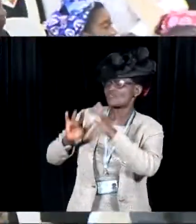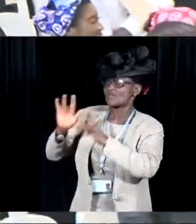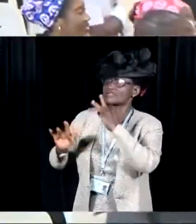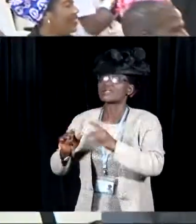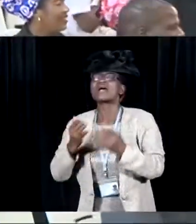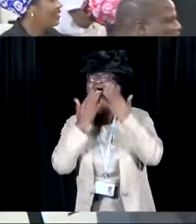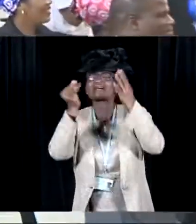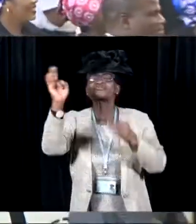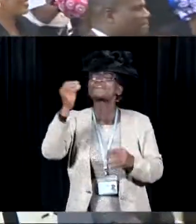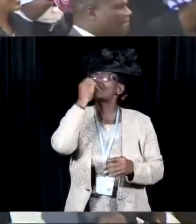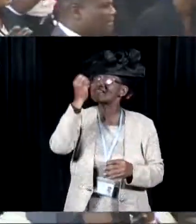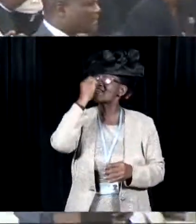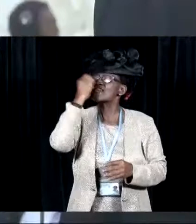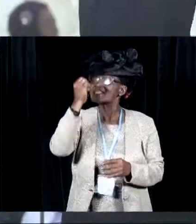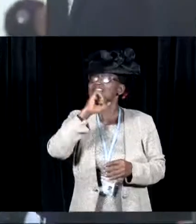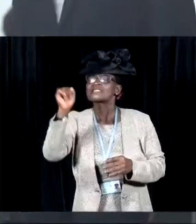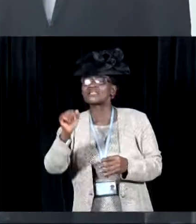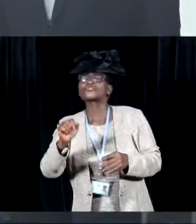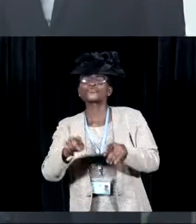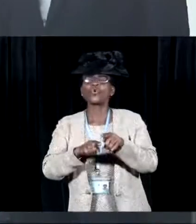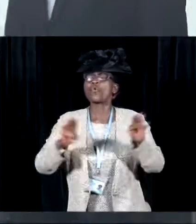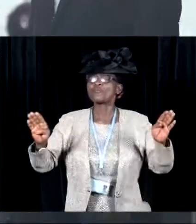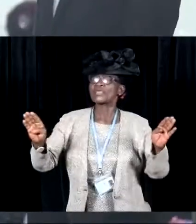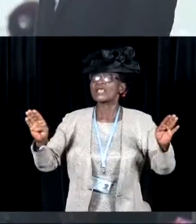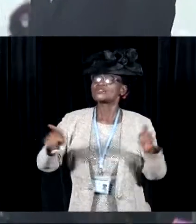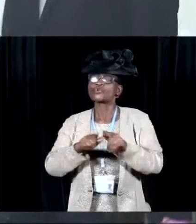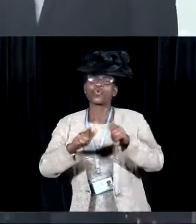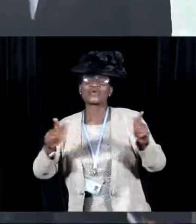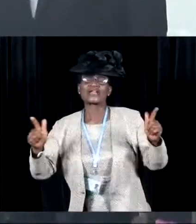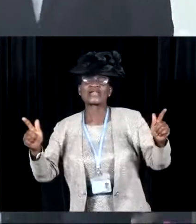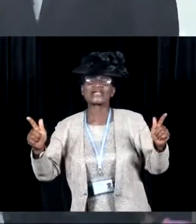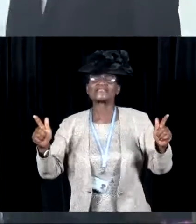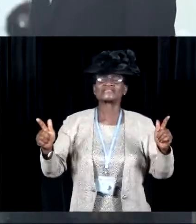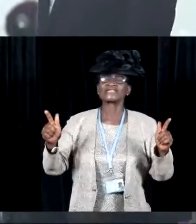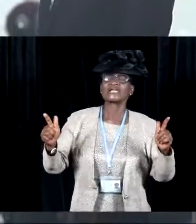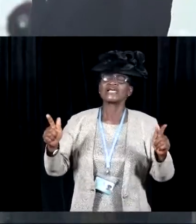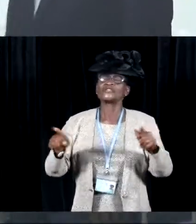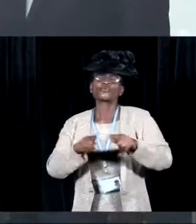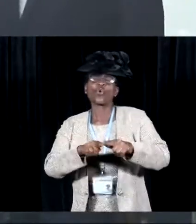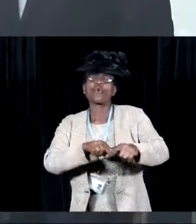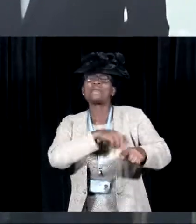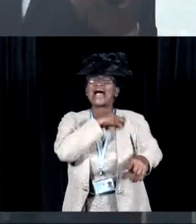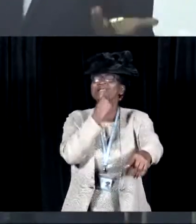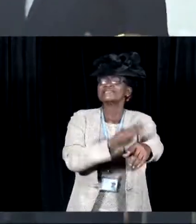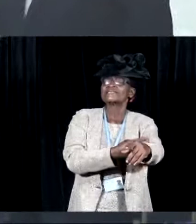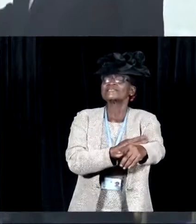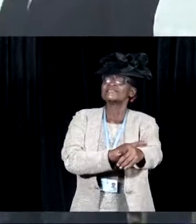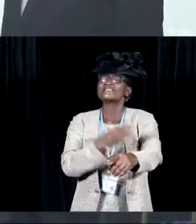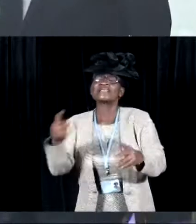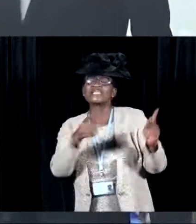Jije. Aribi Rabata. Araba Ribiti. Oyigi Yigio. Fun Oba